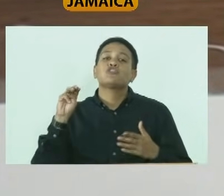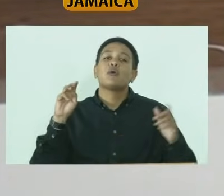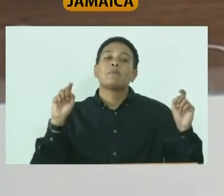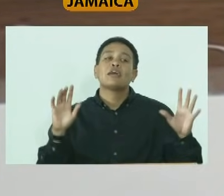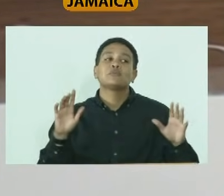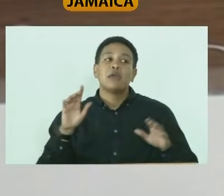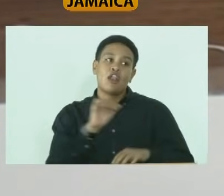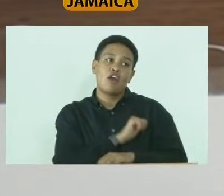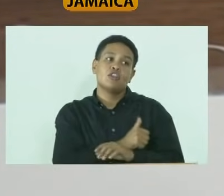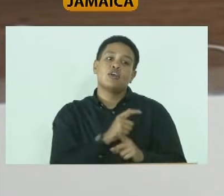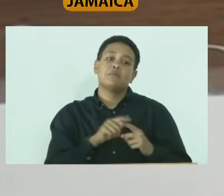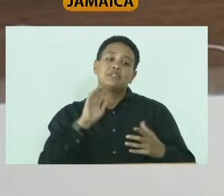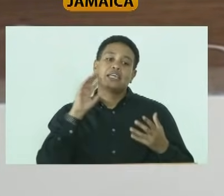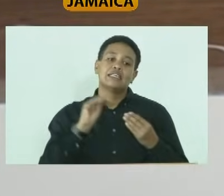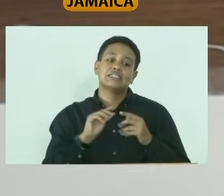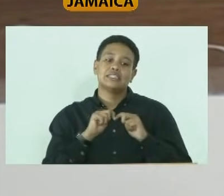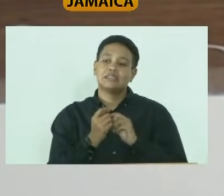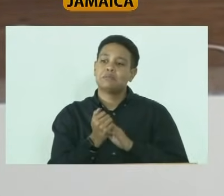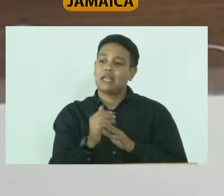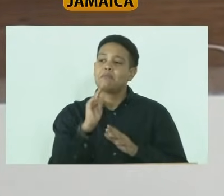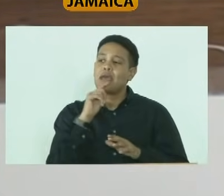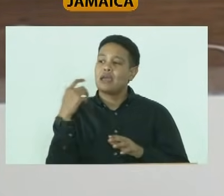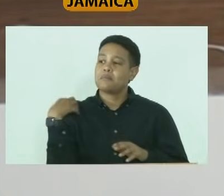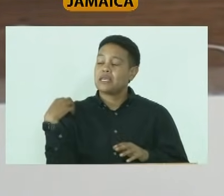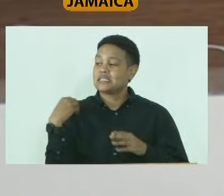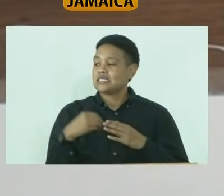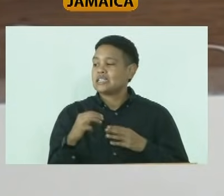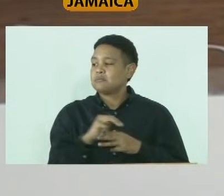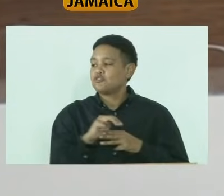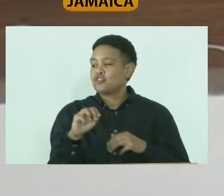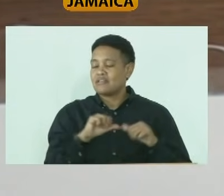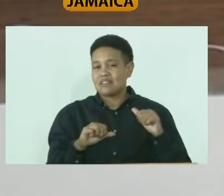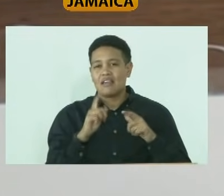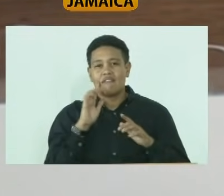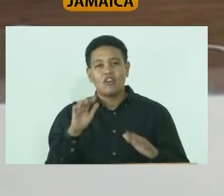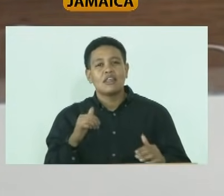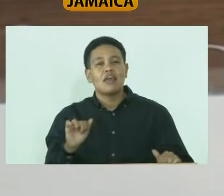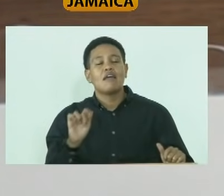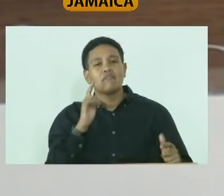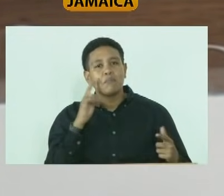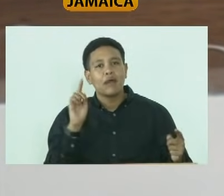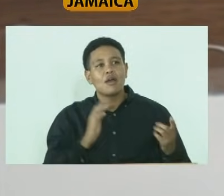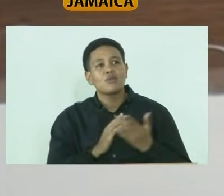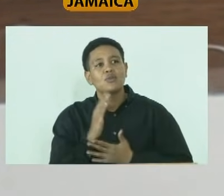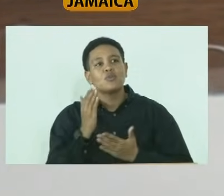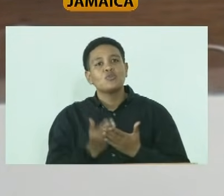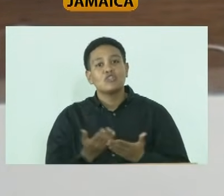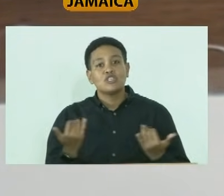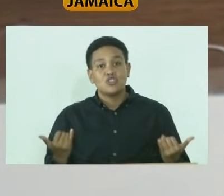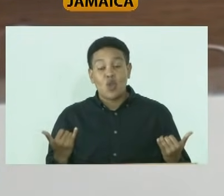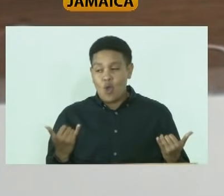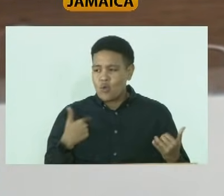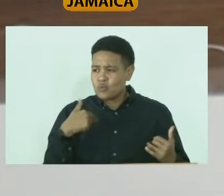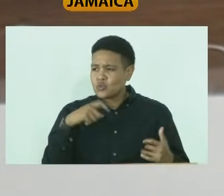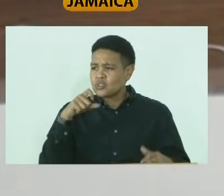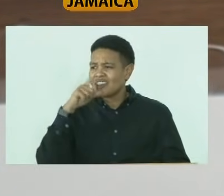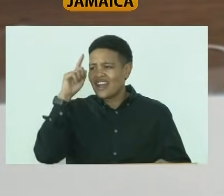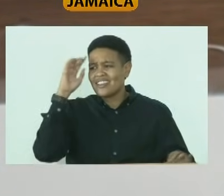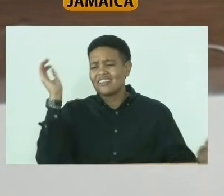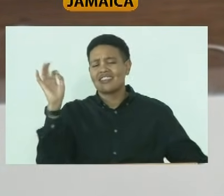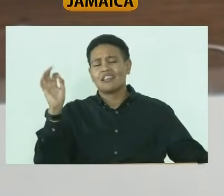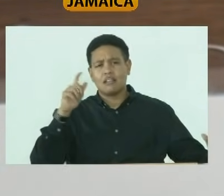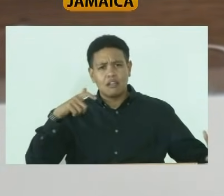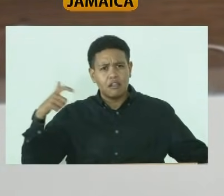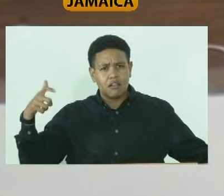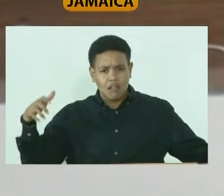my PS in the Ministry of Science. For the effort in taking us to where we are, let us not underestimate the magnitude